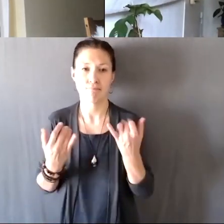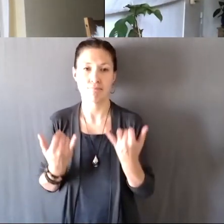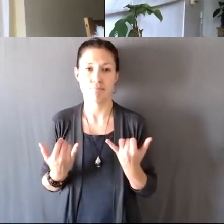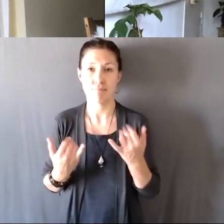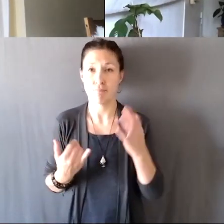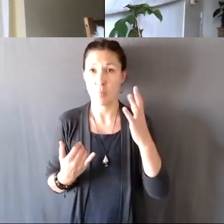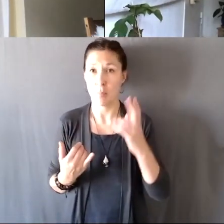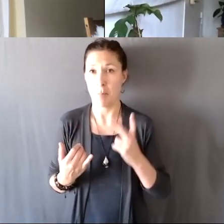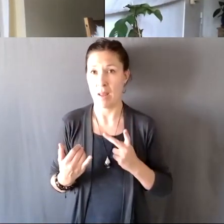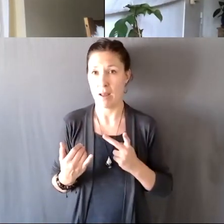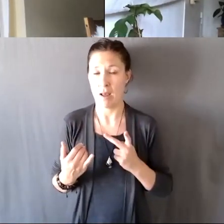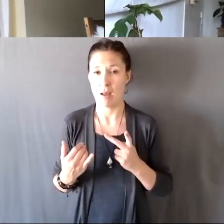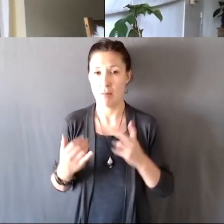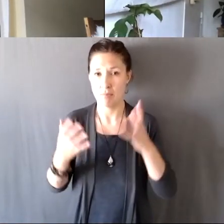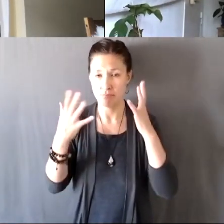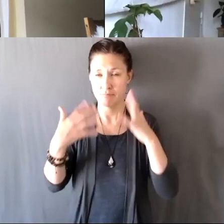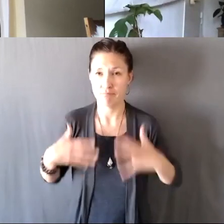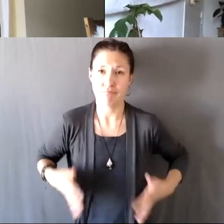to the kidneys.